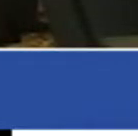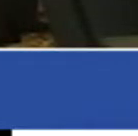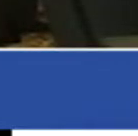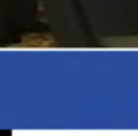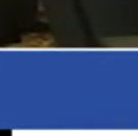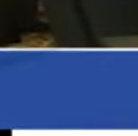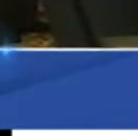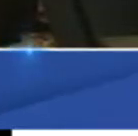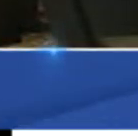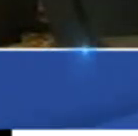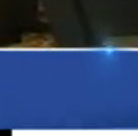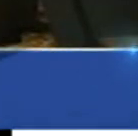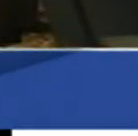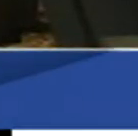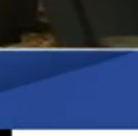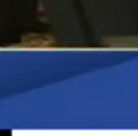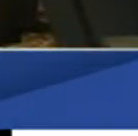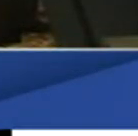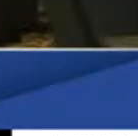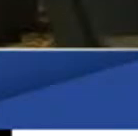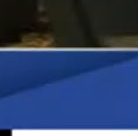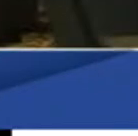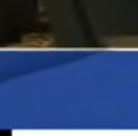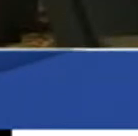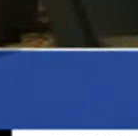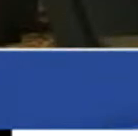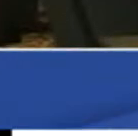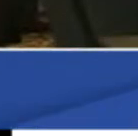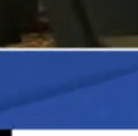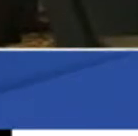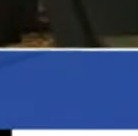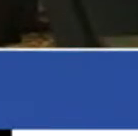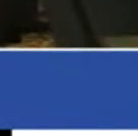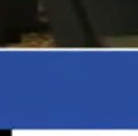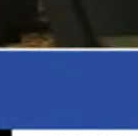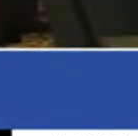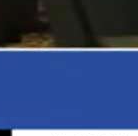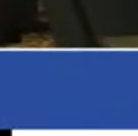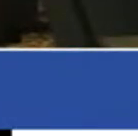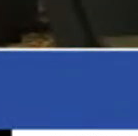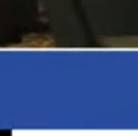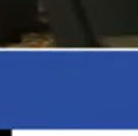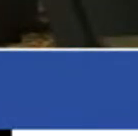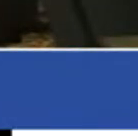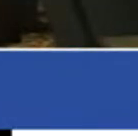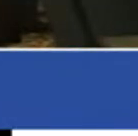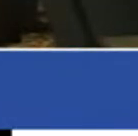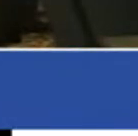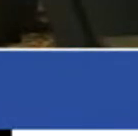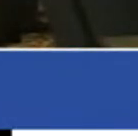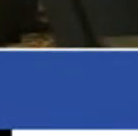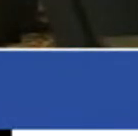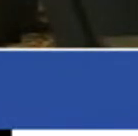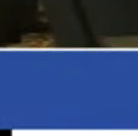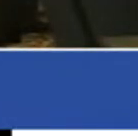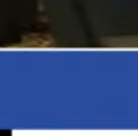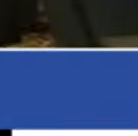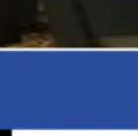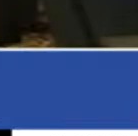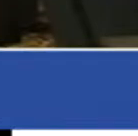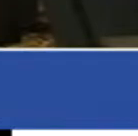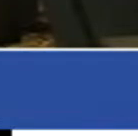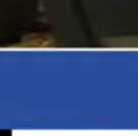to waste. We could not even stand and do a jig. It is allowed. Okay, and so the next time we invite